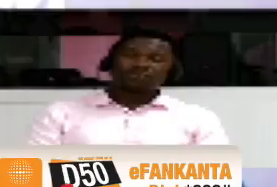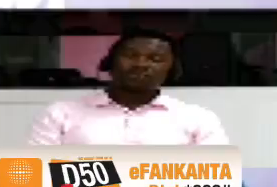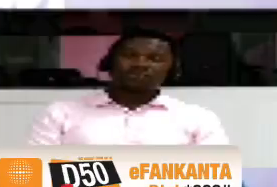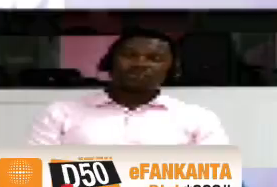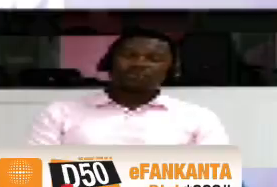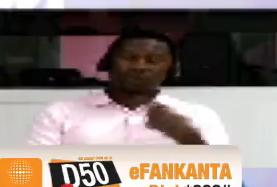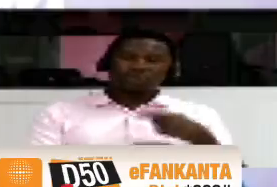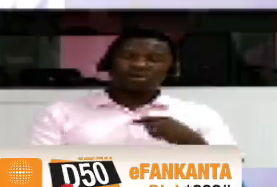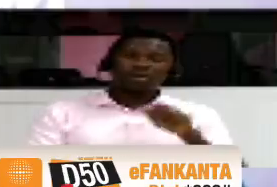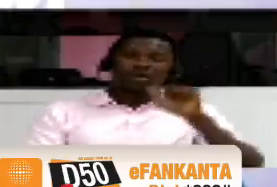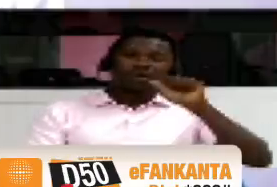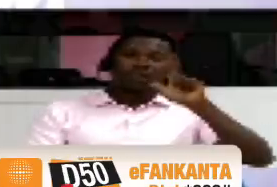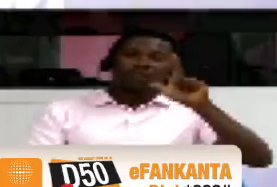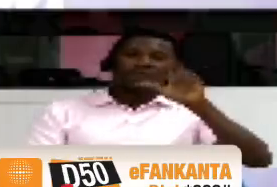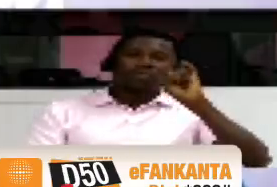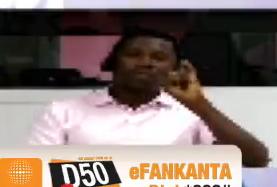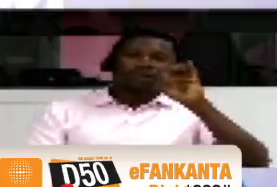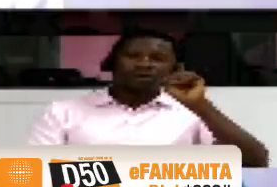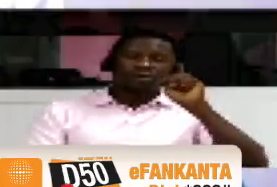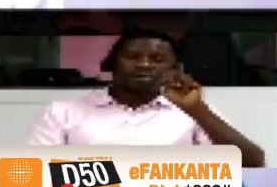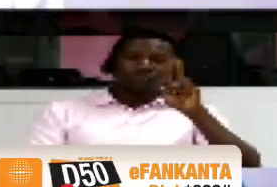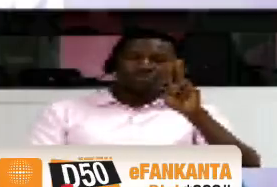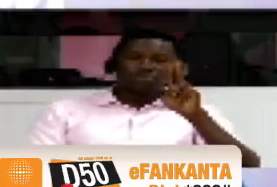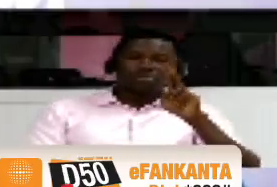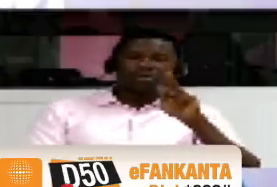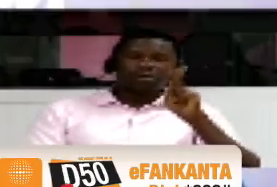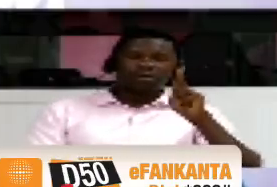Aliu Khan, the president, started